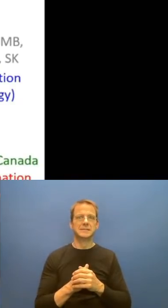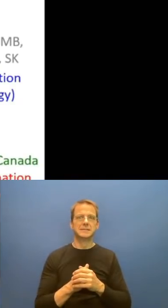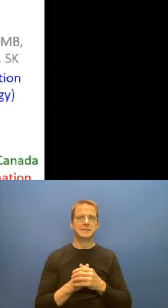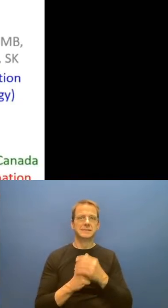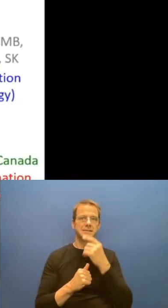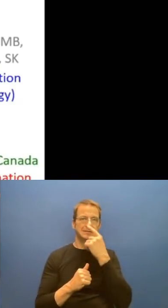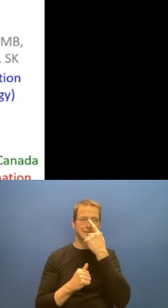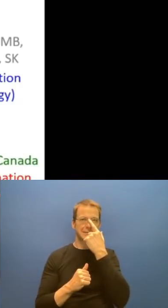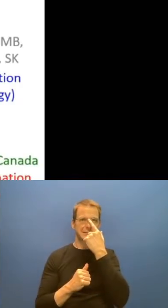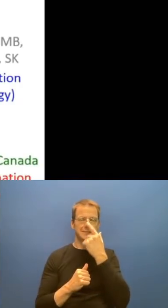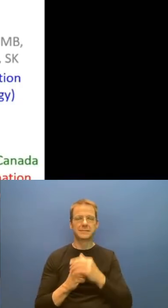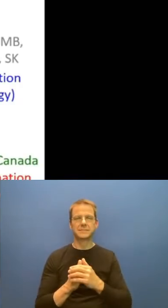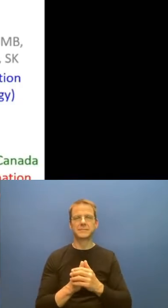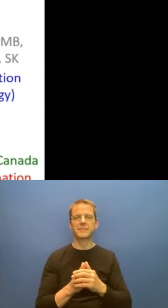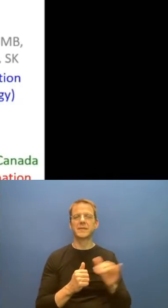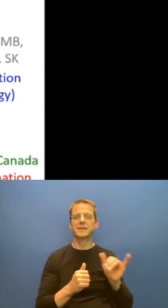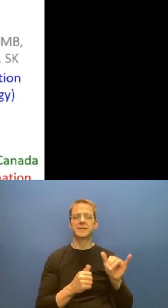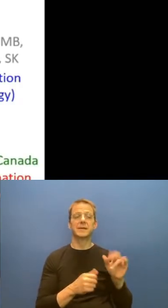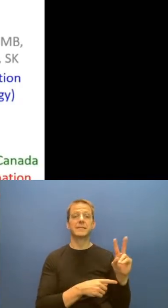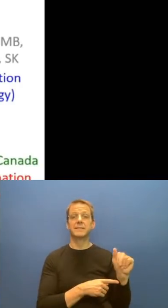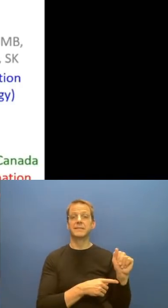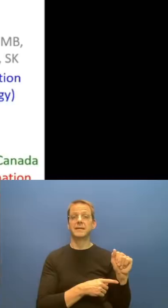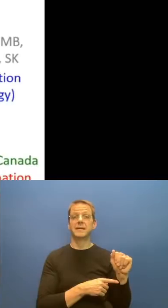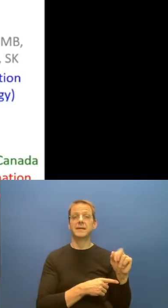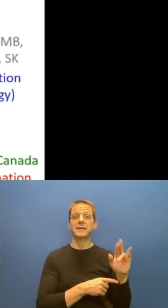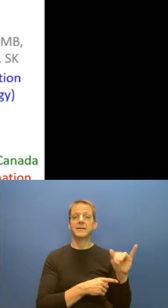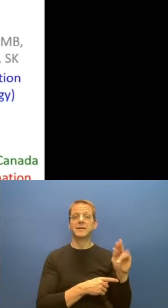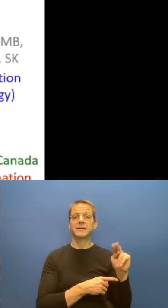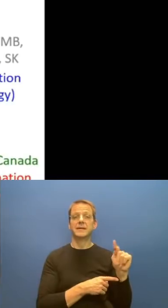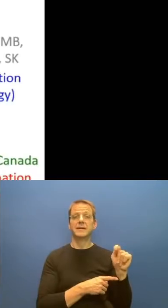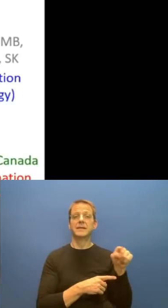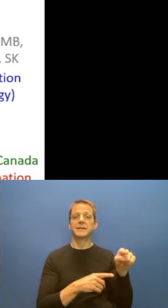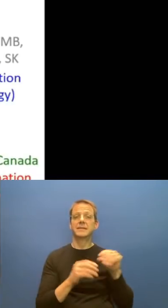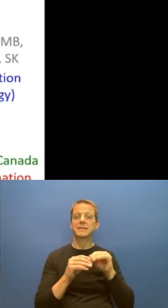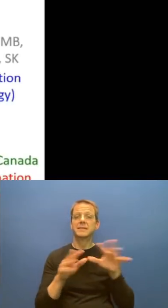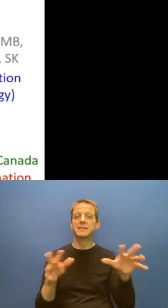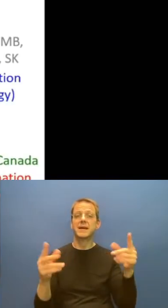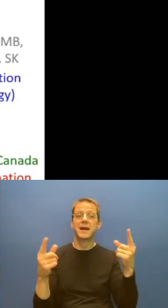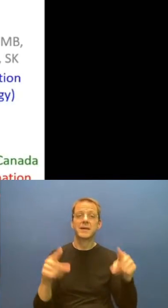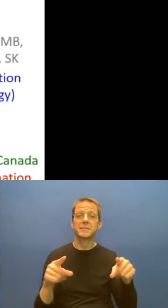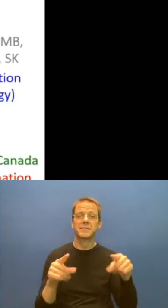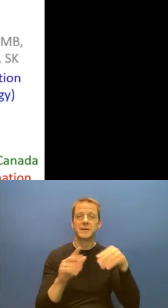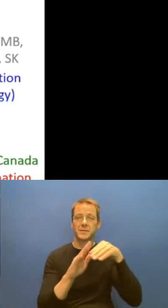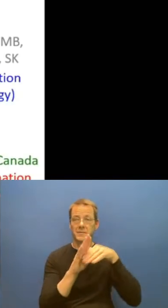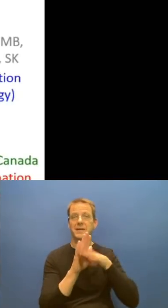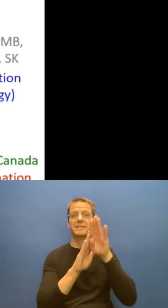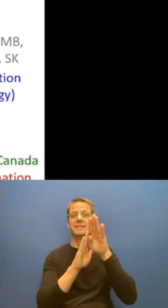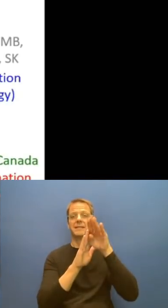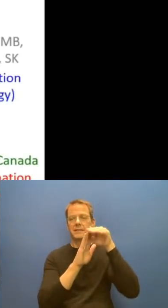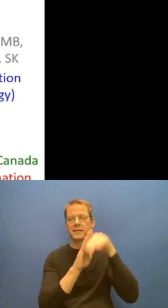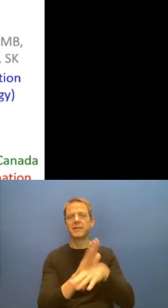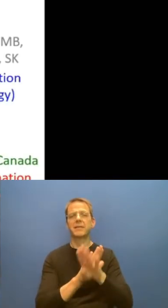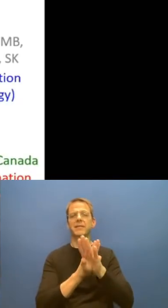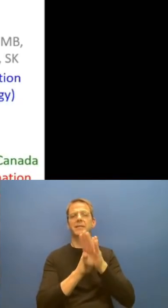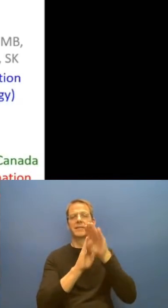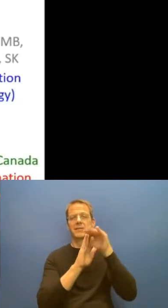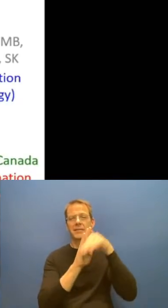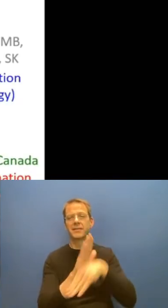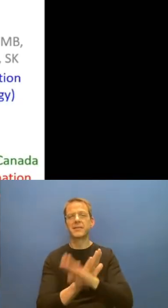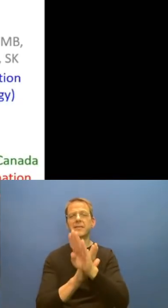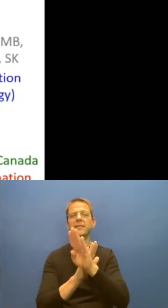between approach of Atlantic Canada with elimination strategy and the rest of the Canada with mitigation